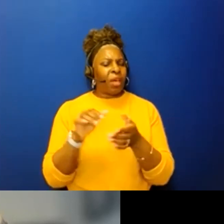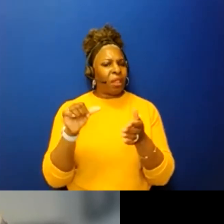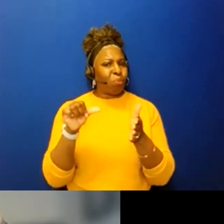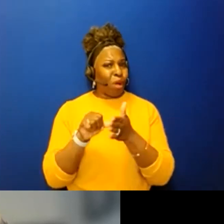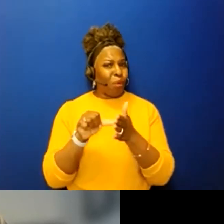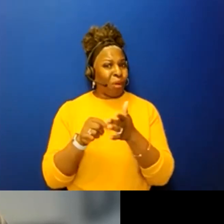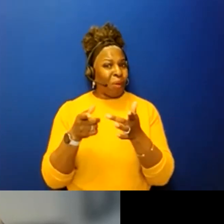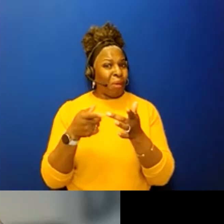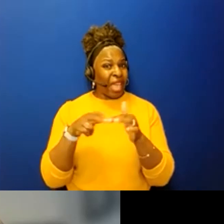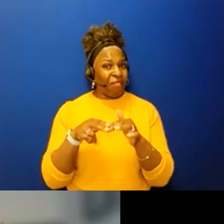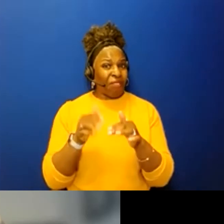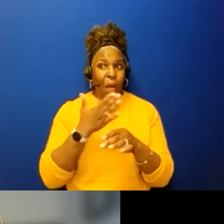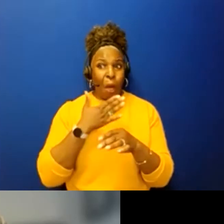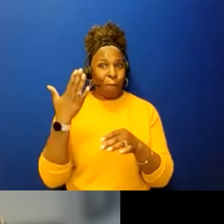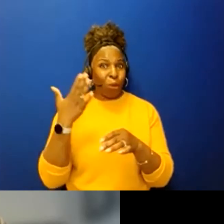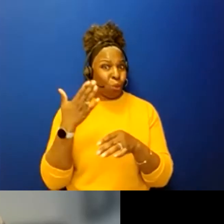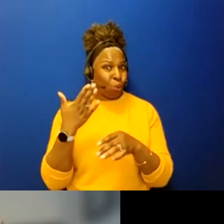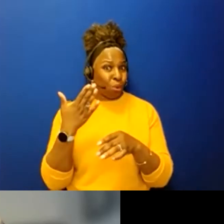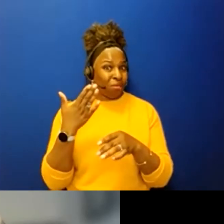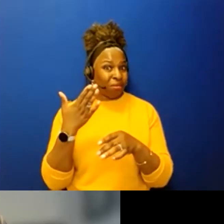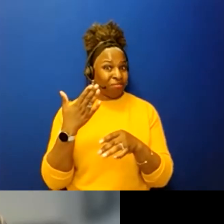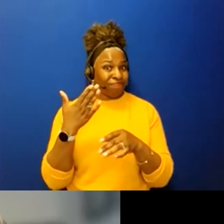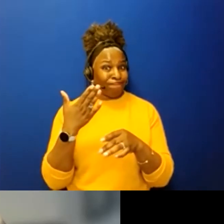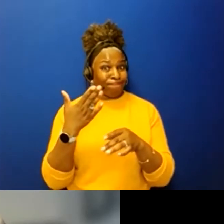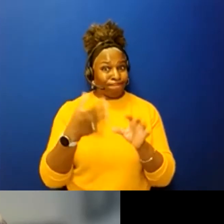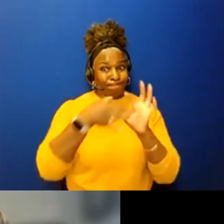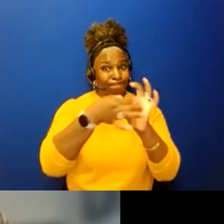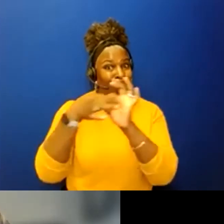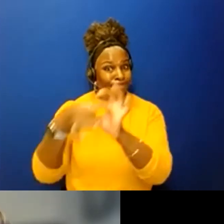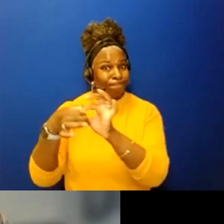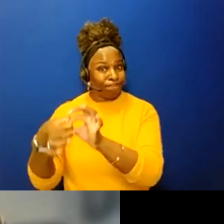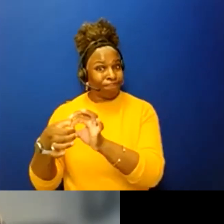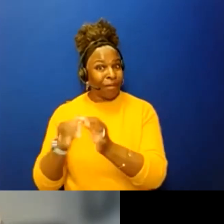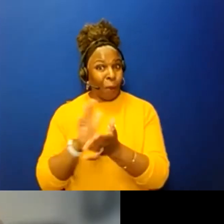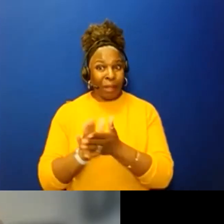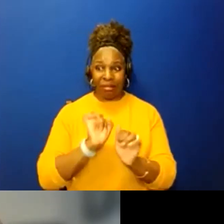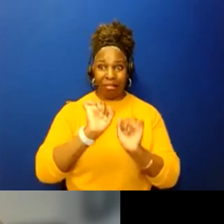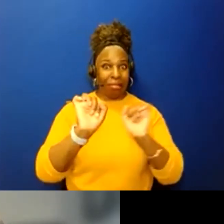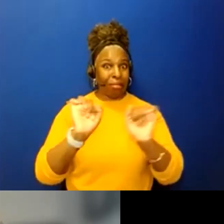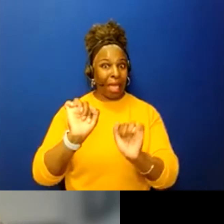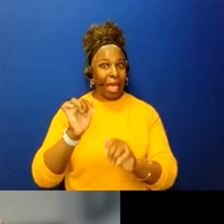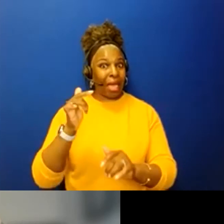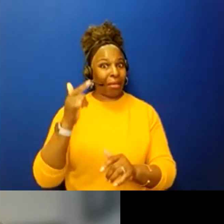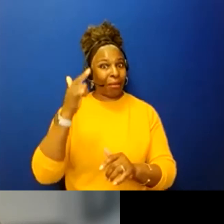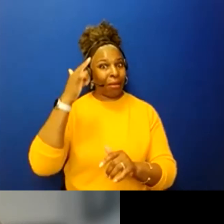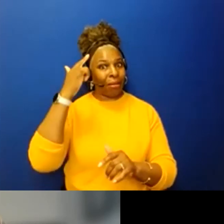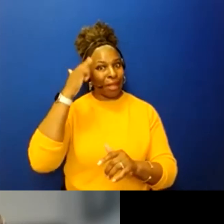have a detrimental effect on long-term well-being as well. So that's why it's so important for us to make those changes